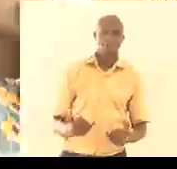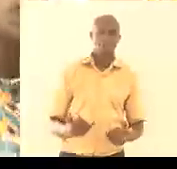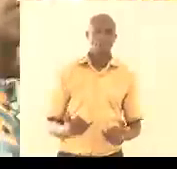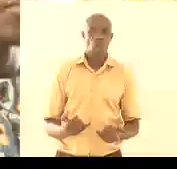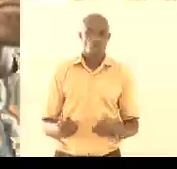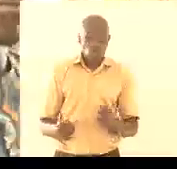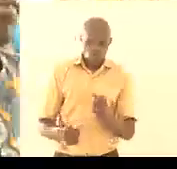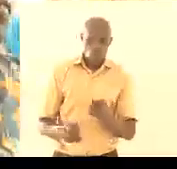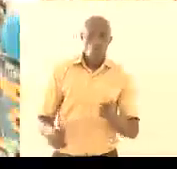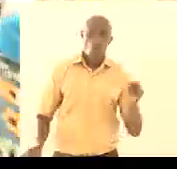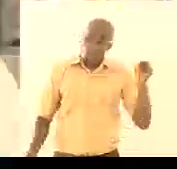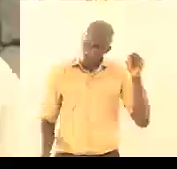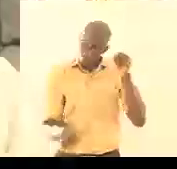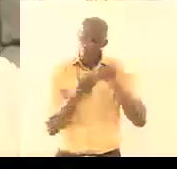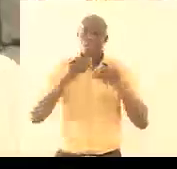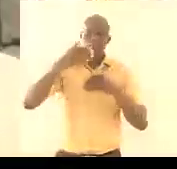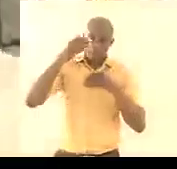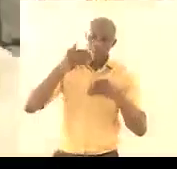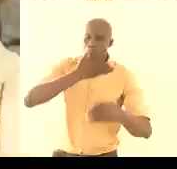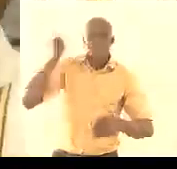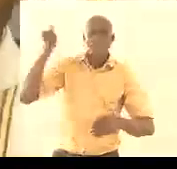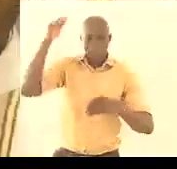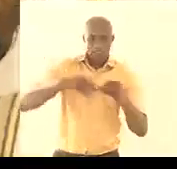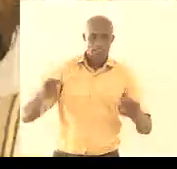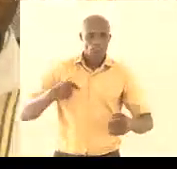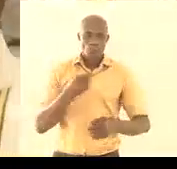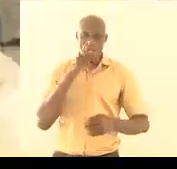In fact, much better than we are now.